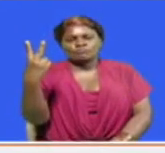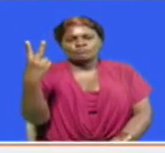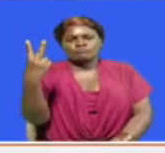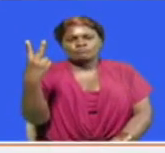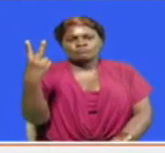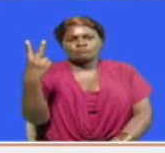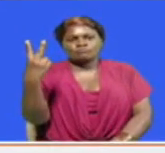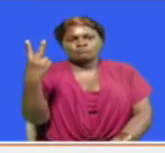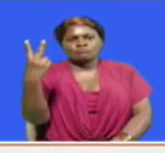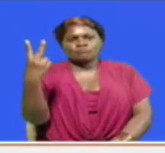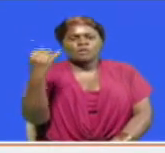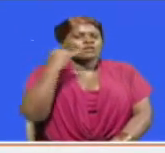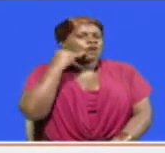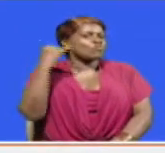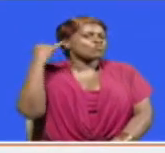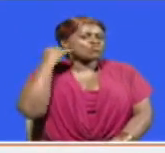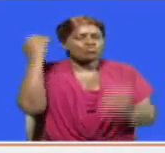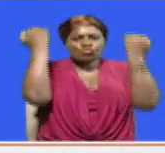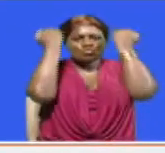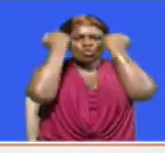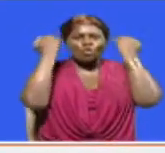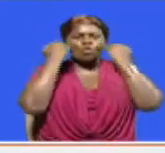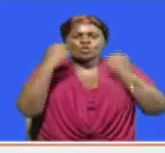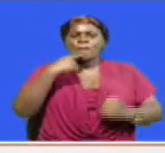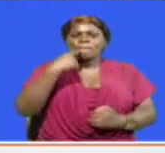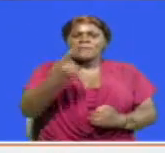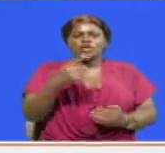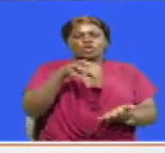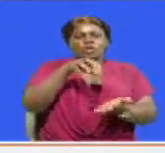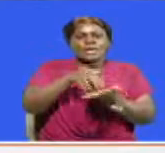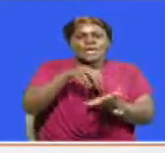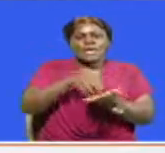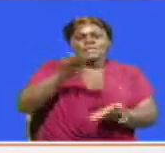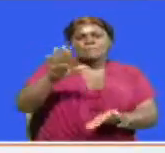Krono, were at the Nakuru Law Courts for a mention of their case.